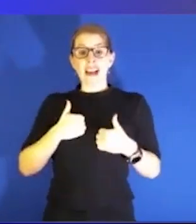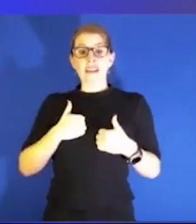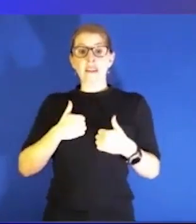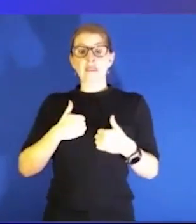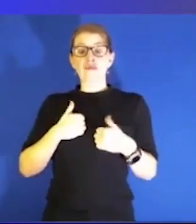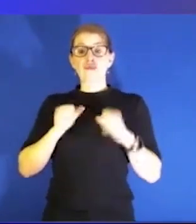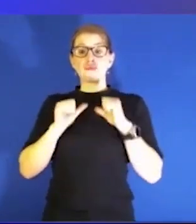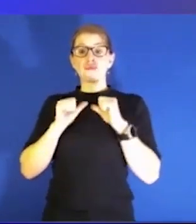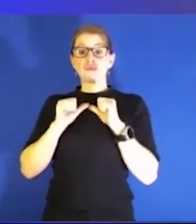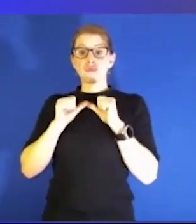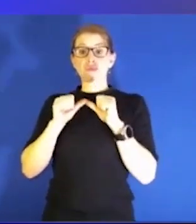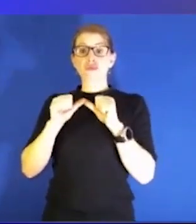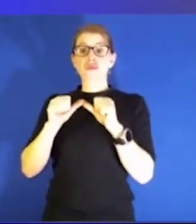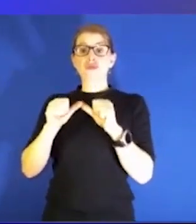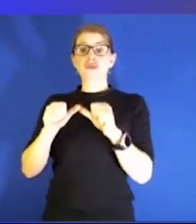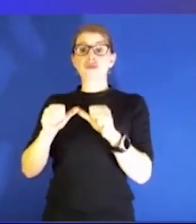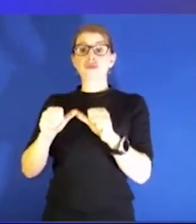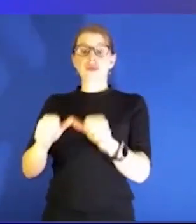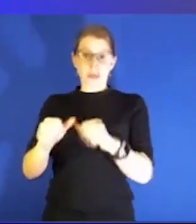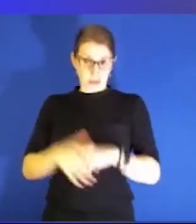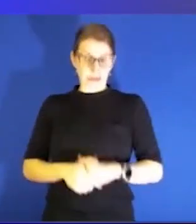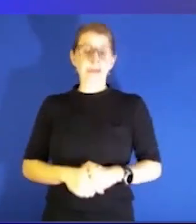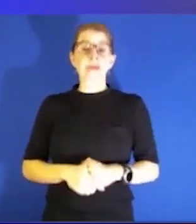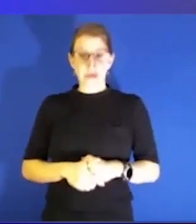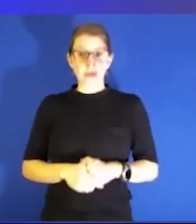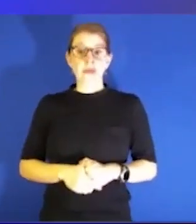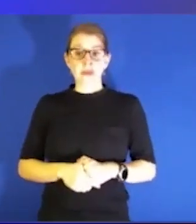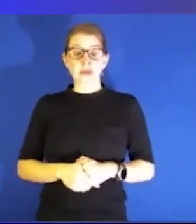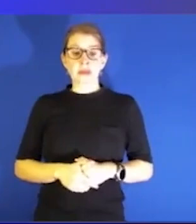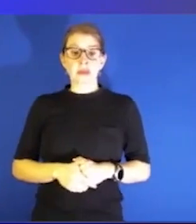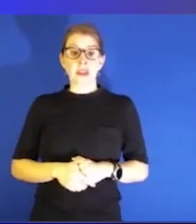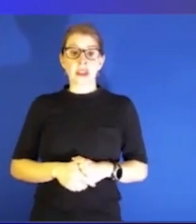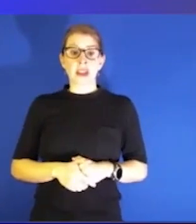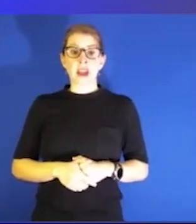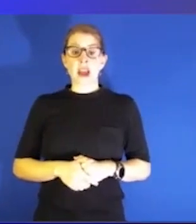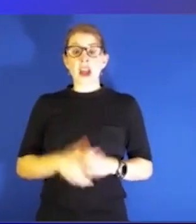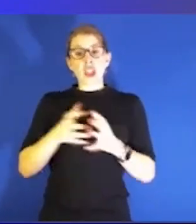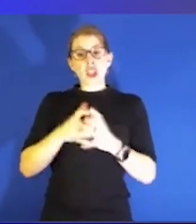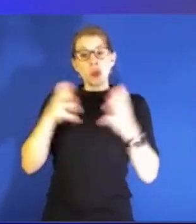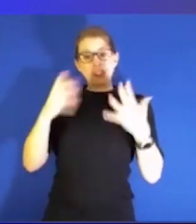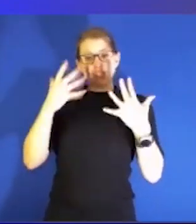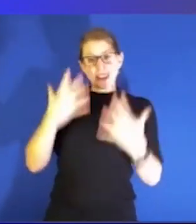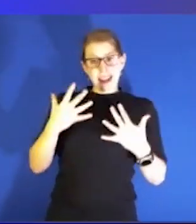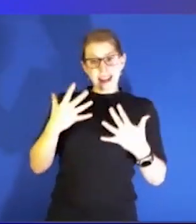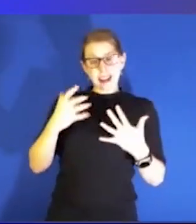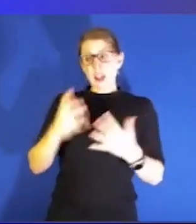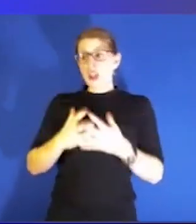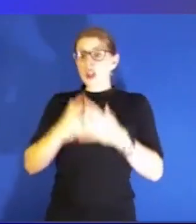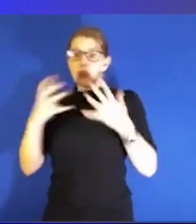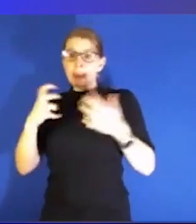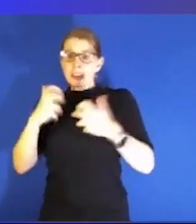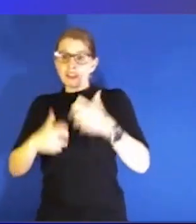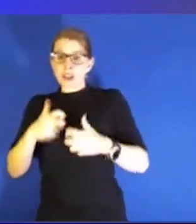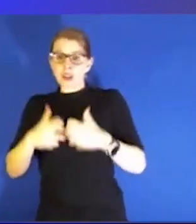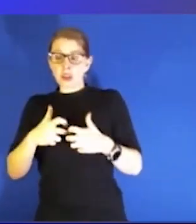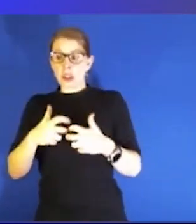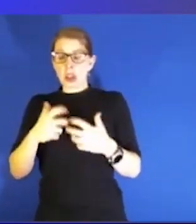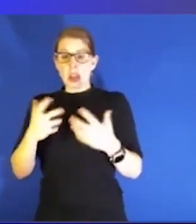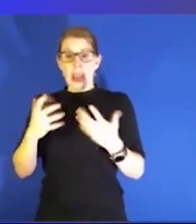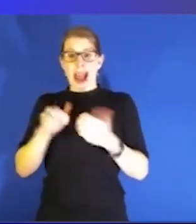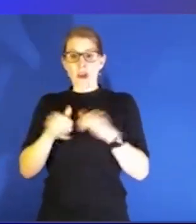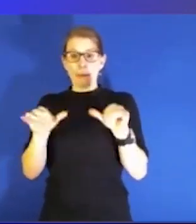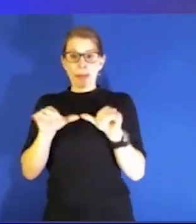amount for a long time. And that's kind of a relative term. What is too much sadness? What is too much difficulty? And that's different for each